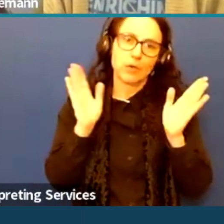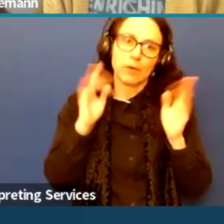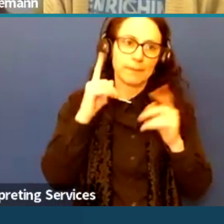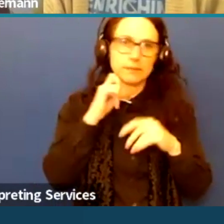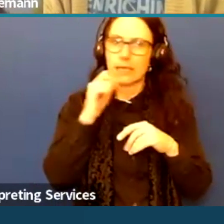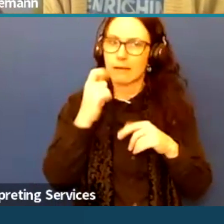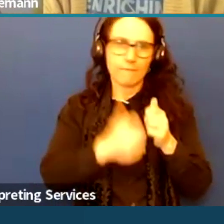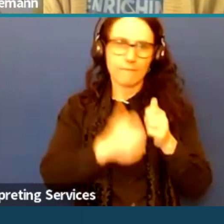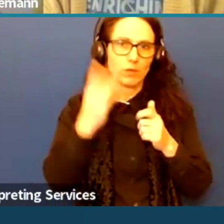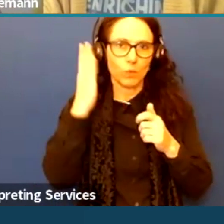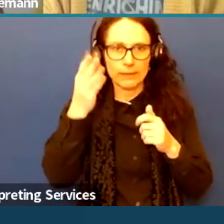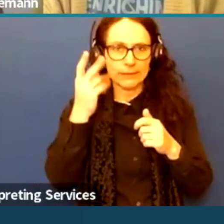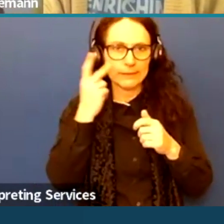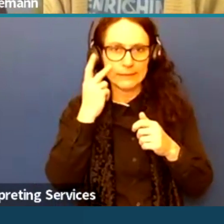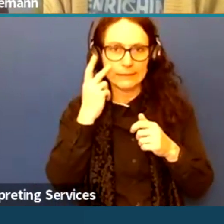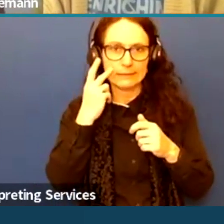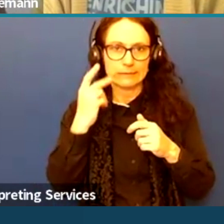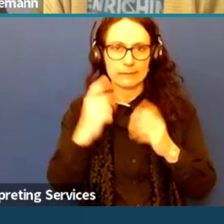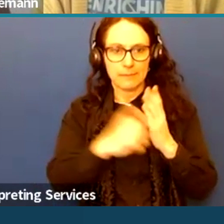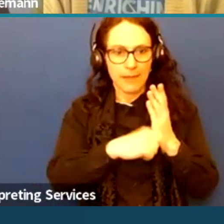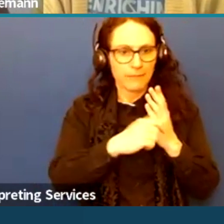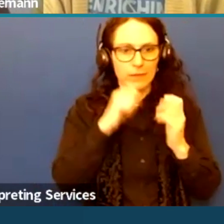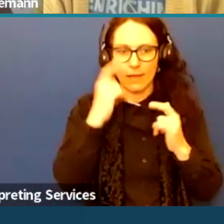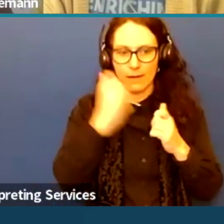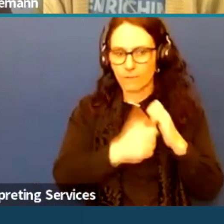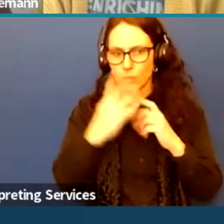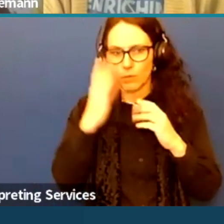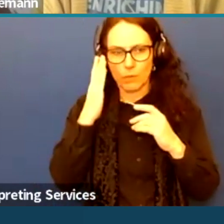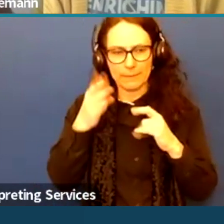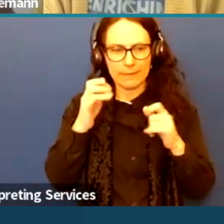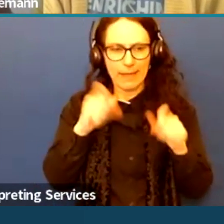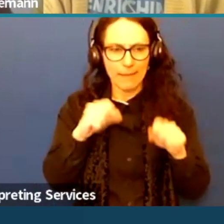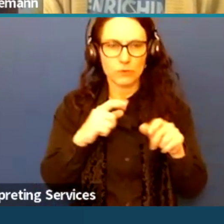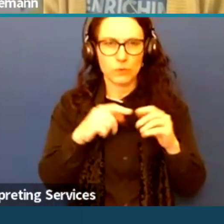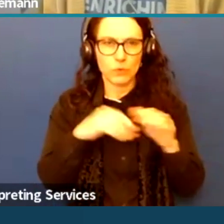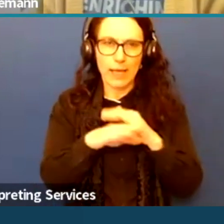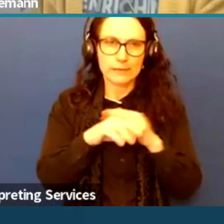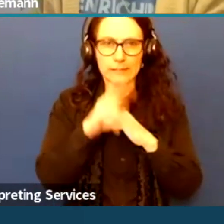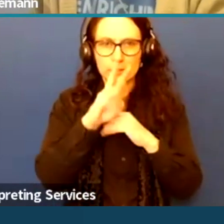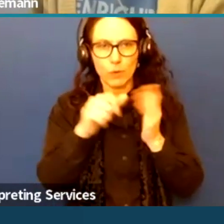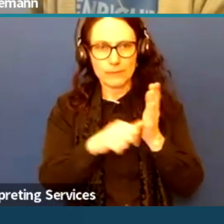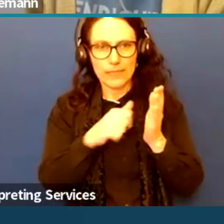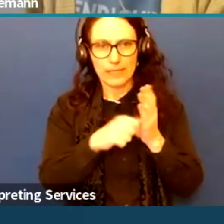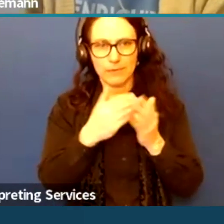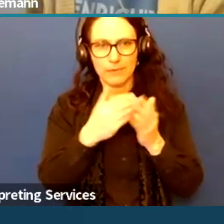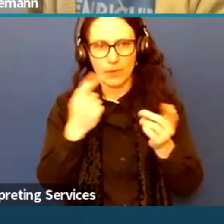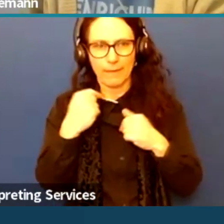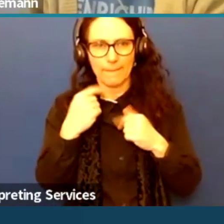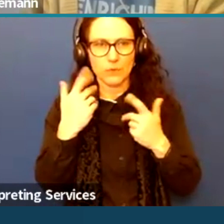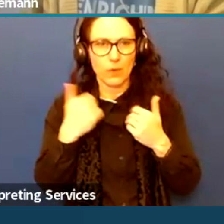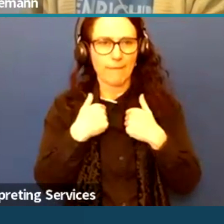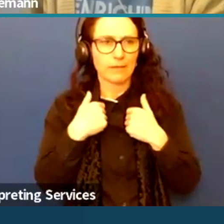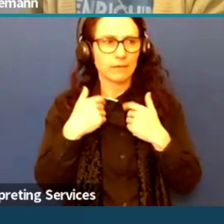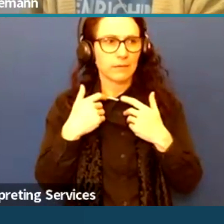everyone's going to see the pamphlet. Not everyone is going to be able to maybe access the website before they come. So having that audio announcement